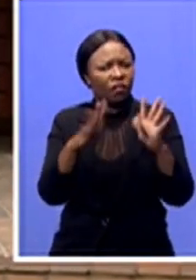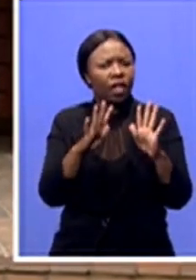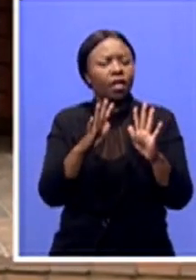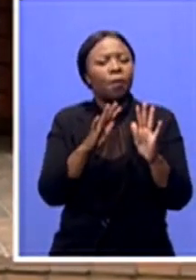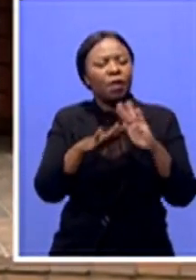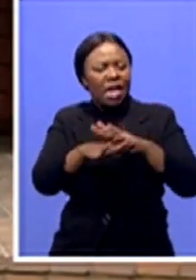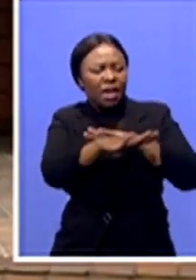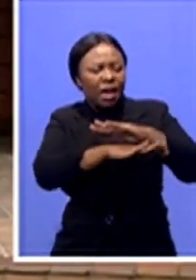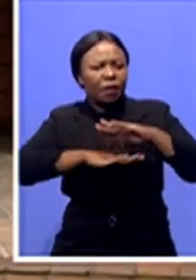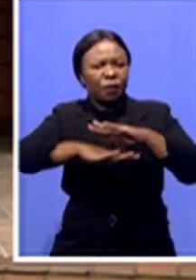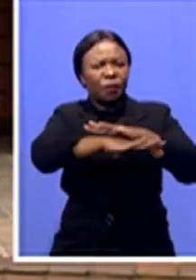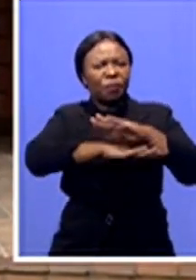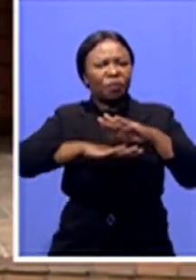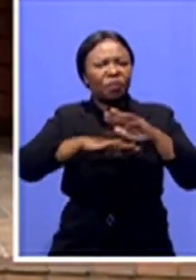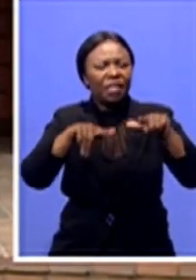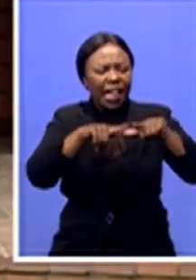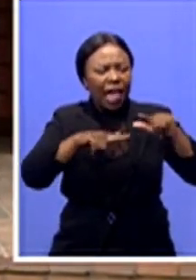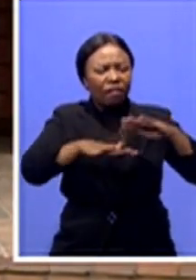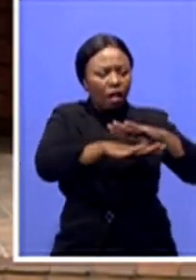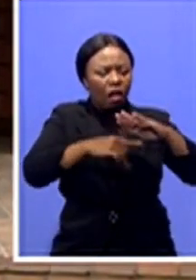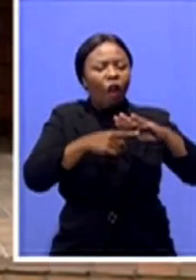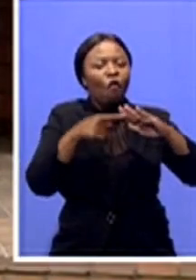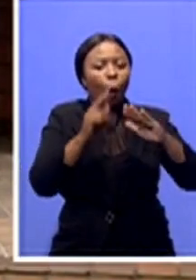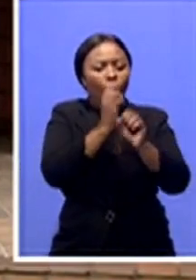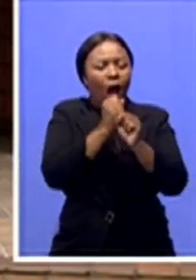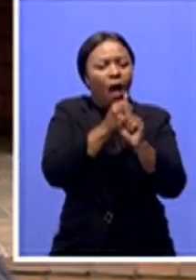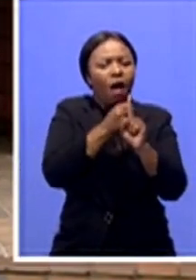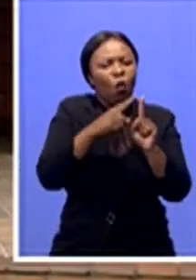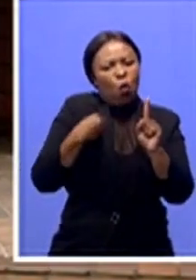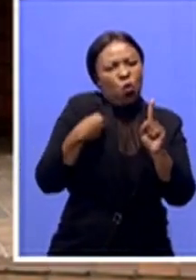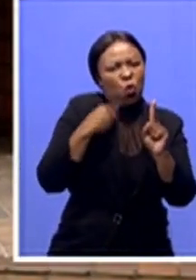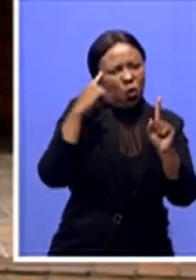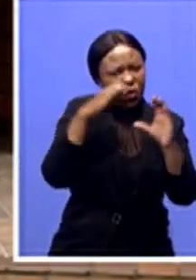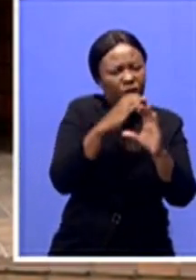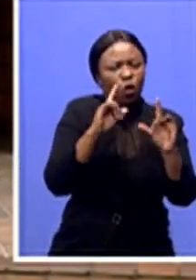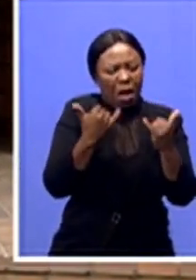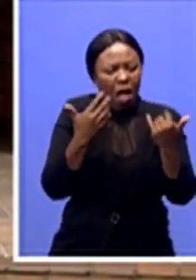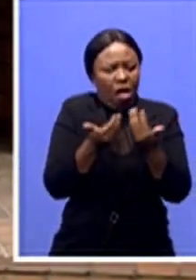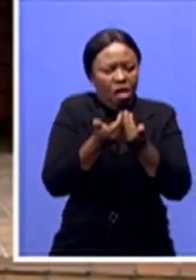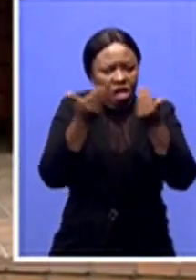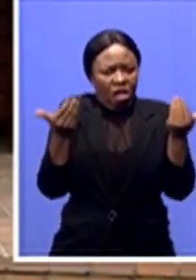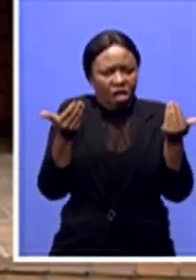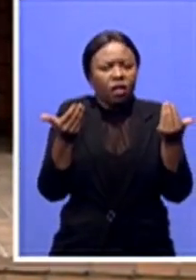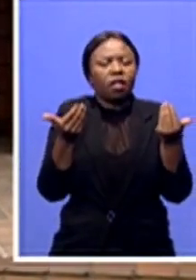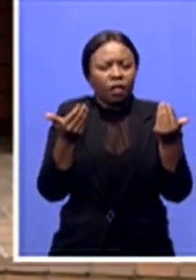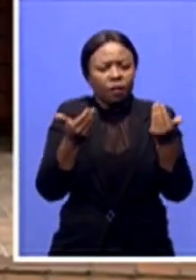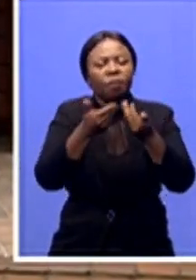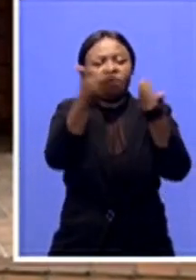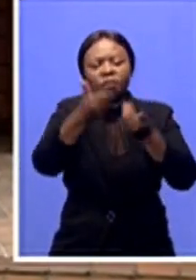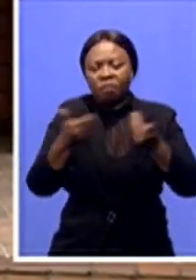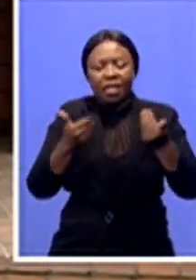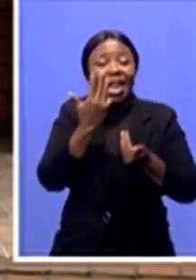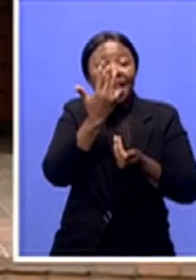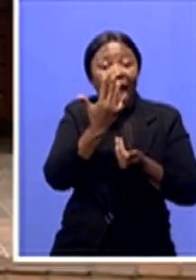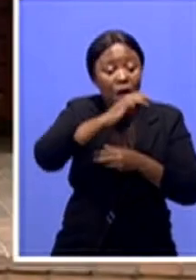National Executive Committee members of the ANC are split across all 9 provinces of the country. There will be no